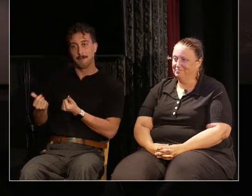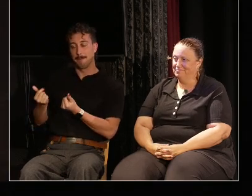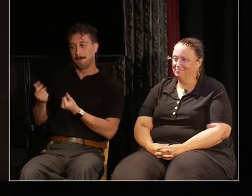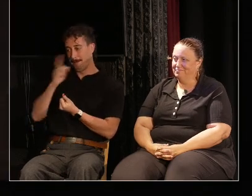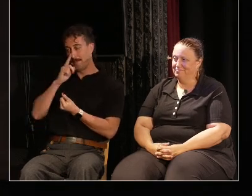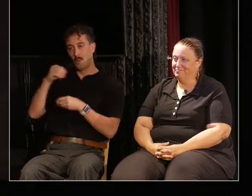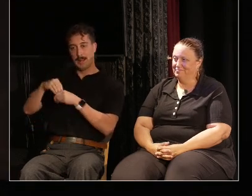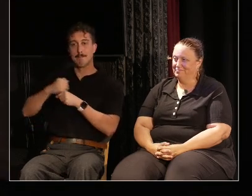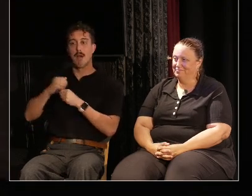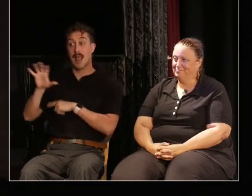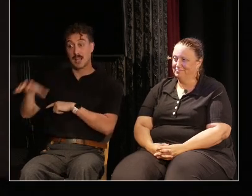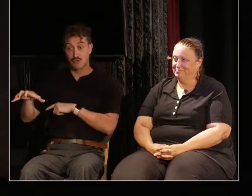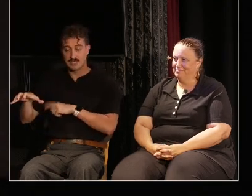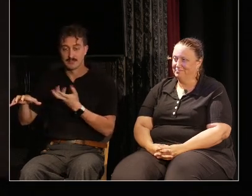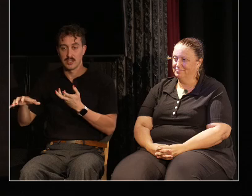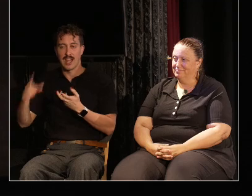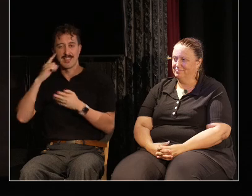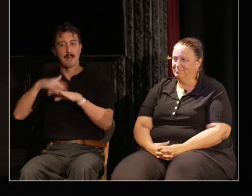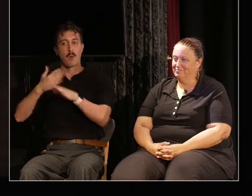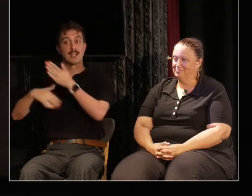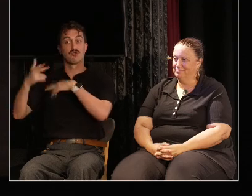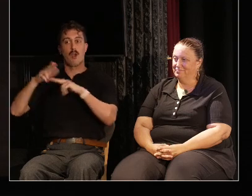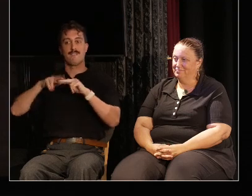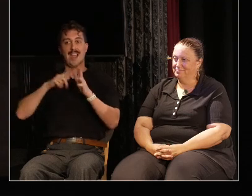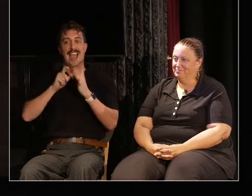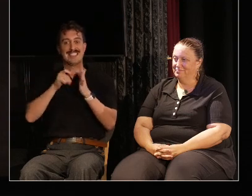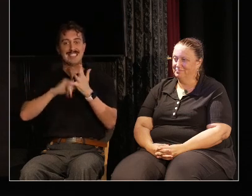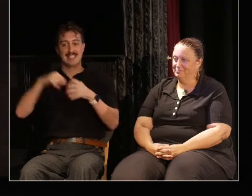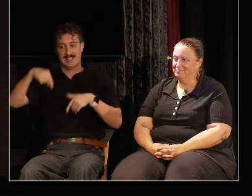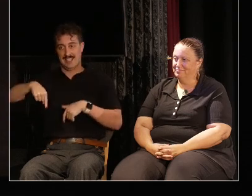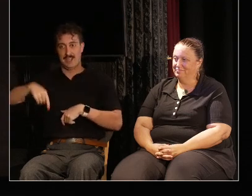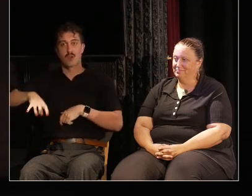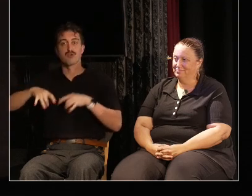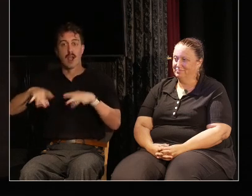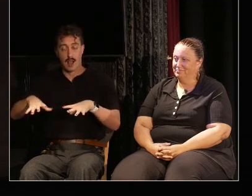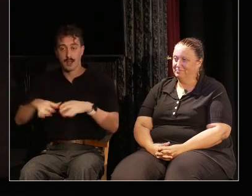when you think about the history of AIDS in this country, and actually that Australia is,